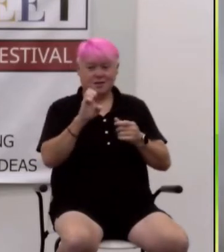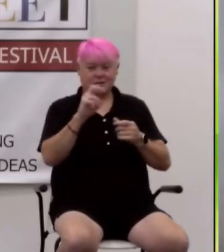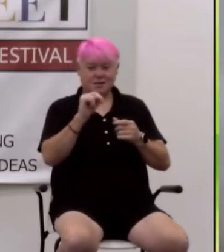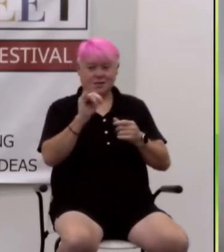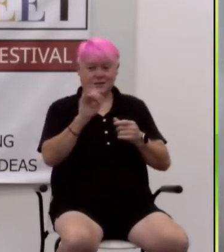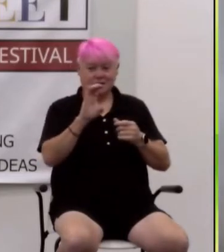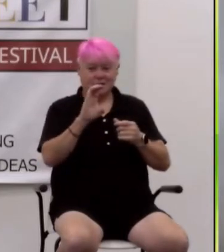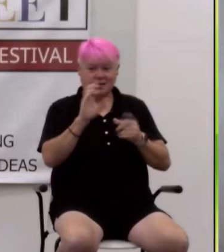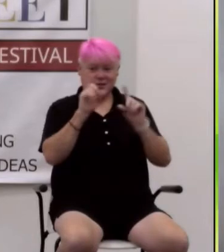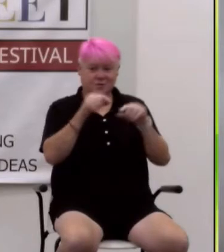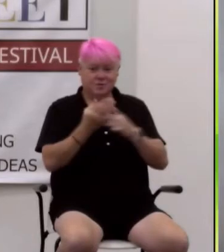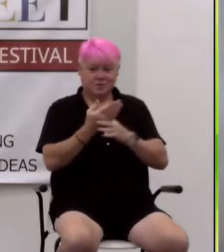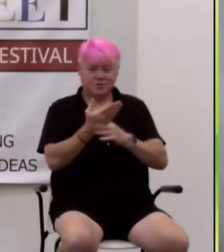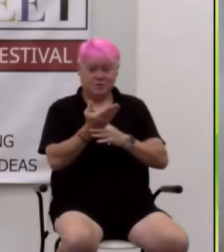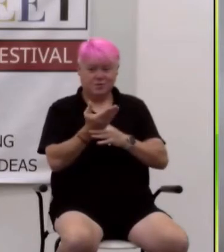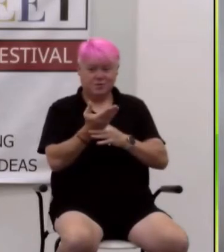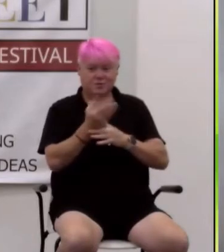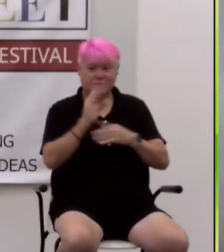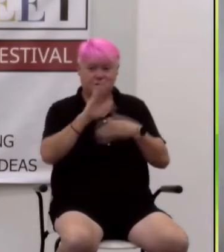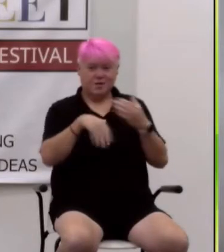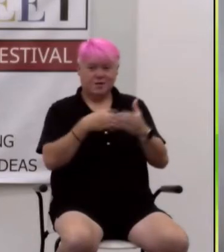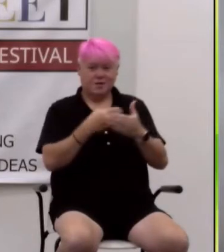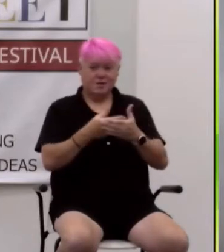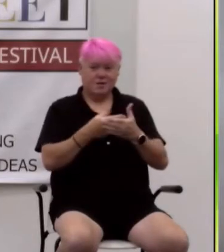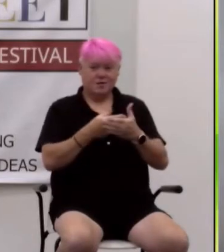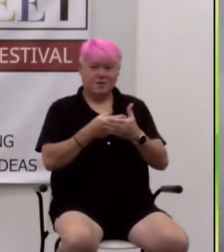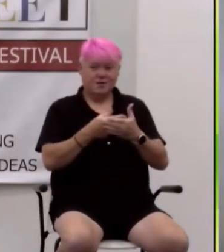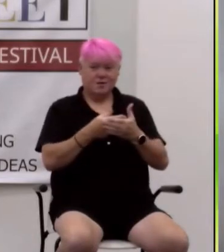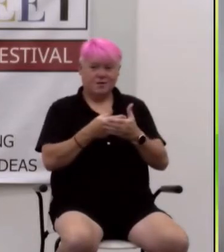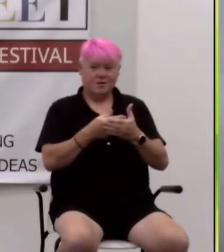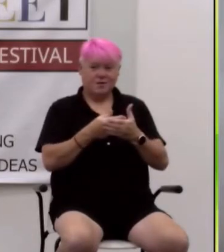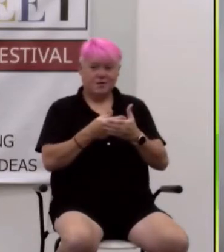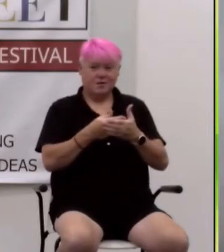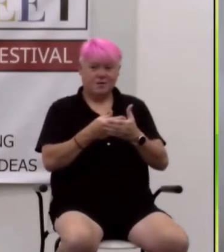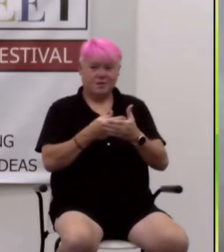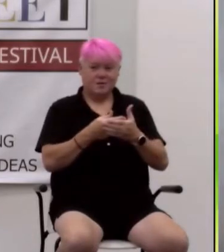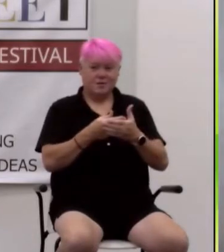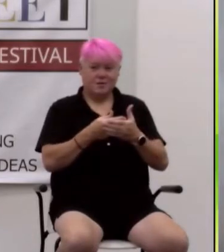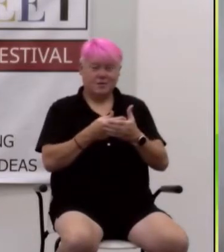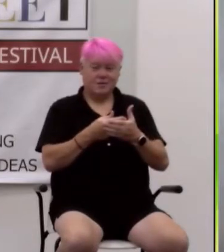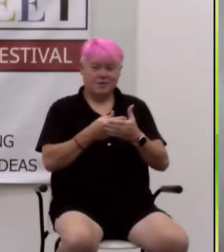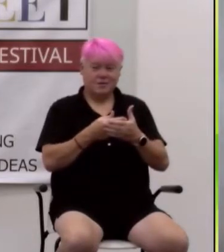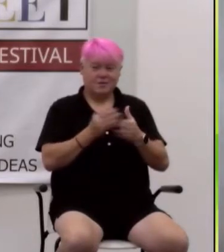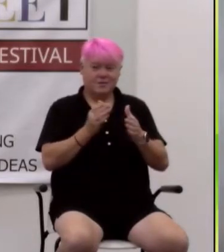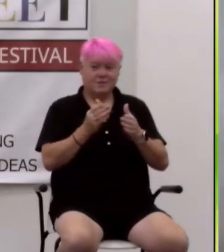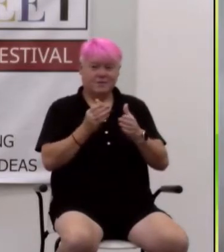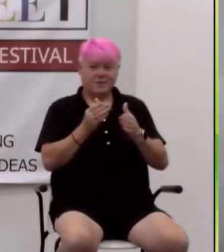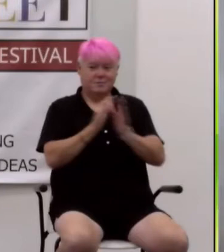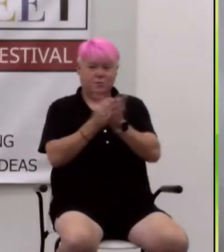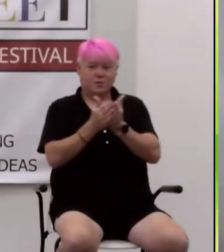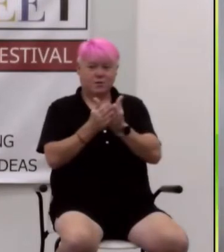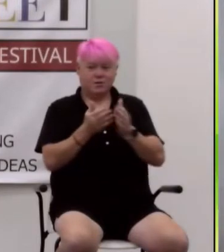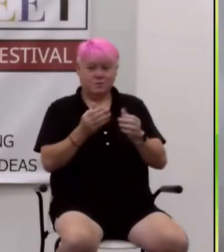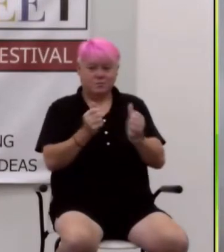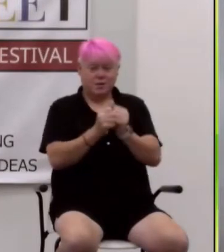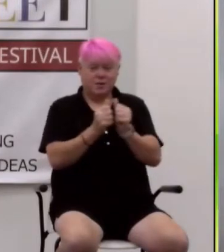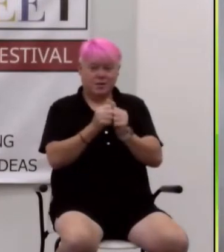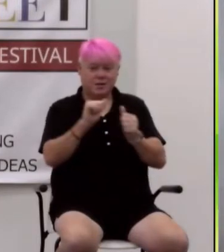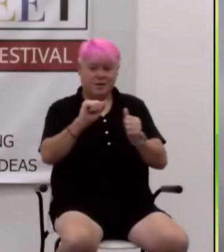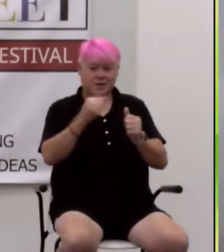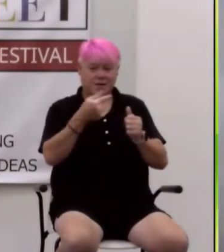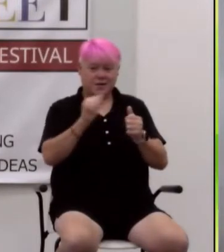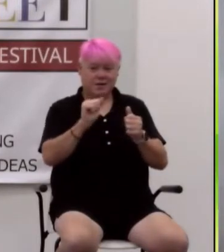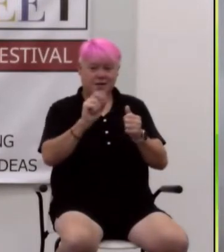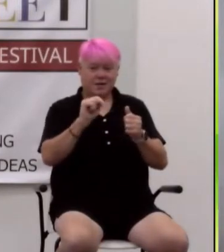goes through all of the relevant books written by Agatha Christie. Agatha Christie was at